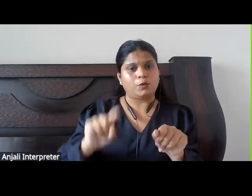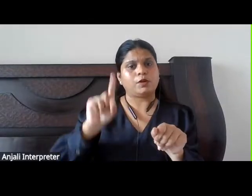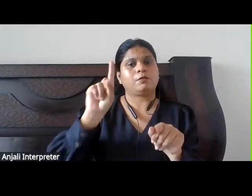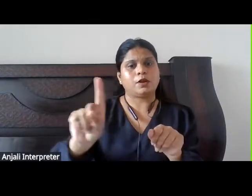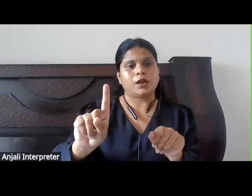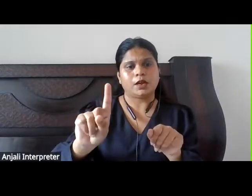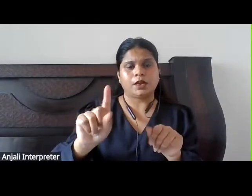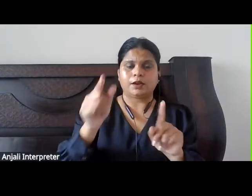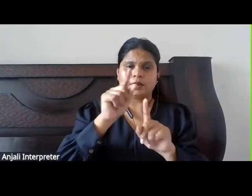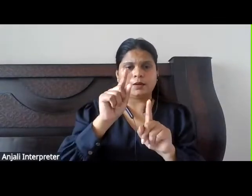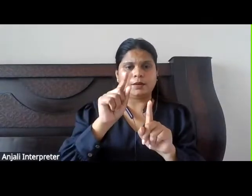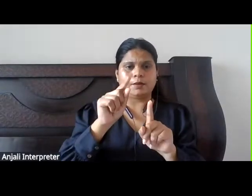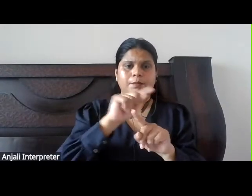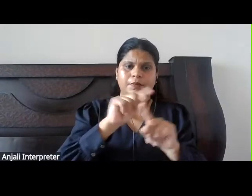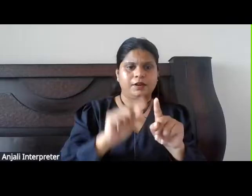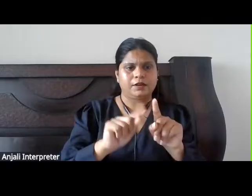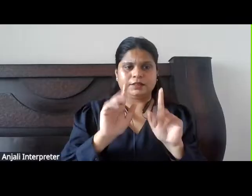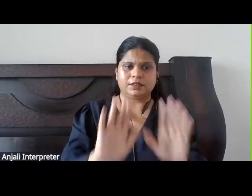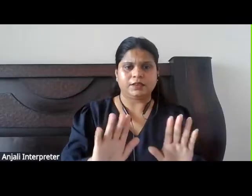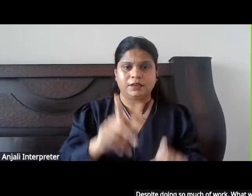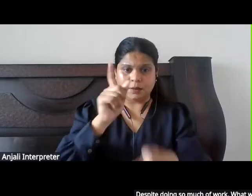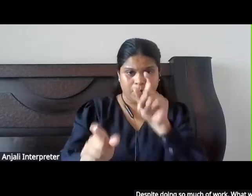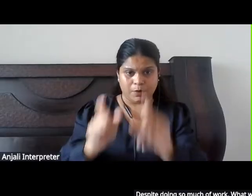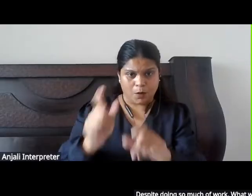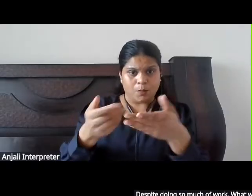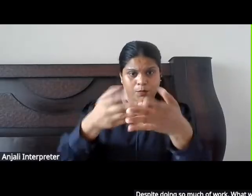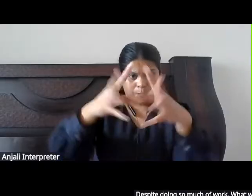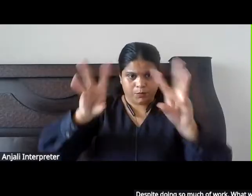the population,